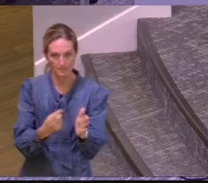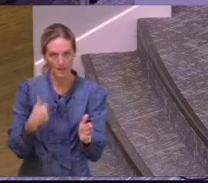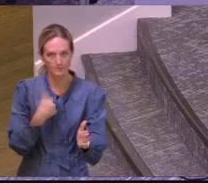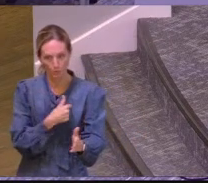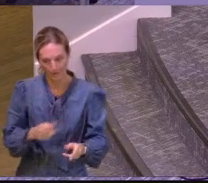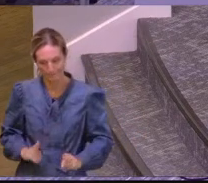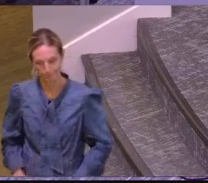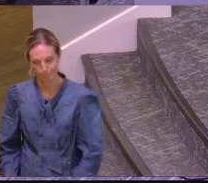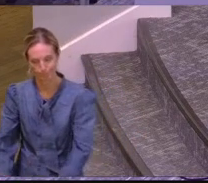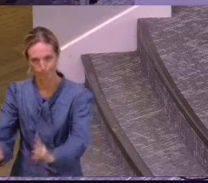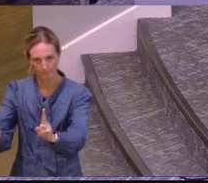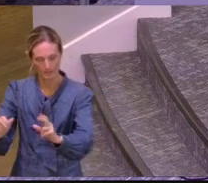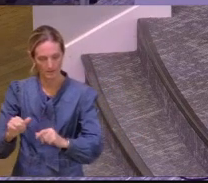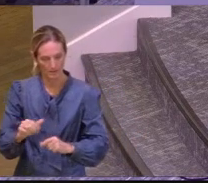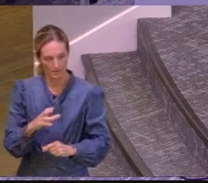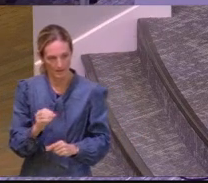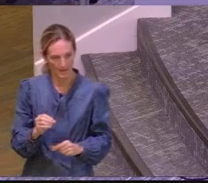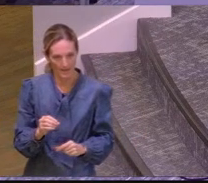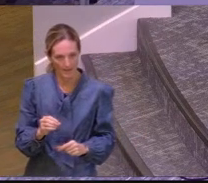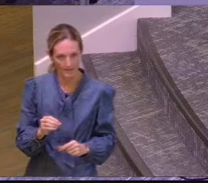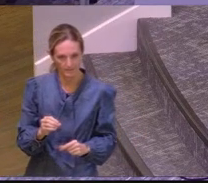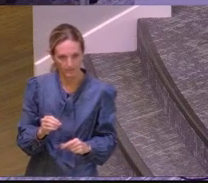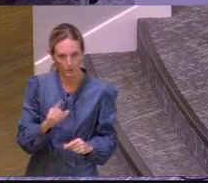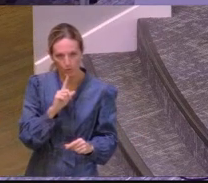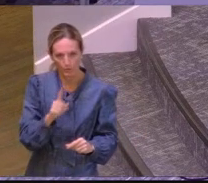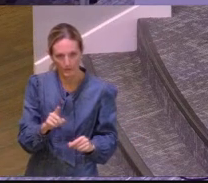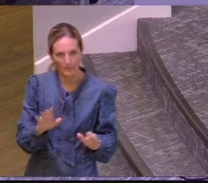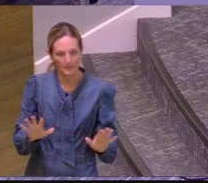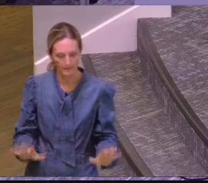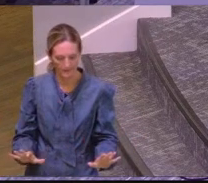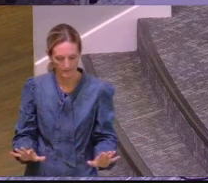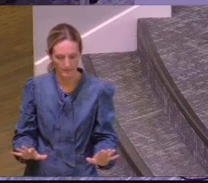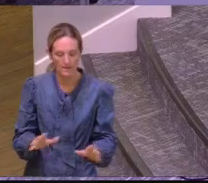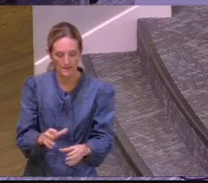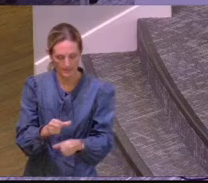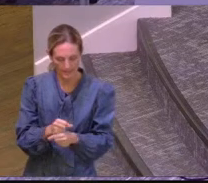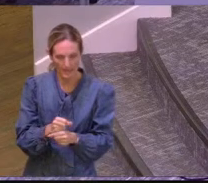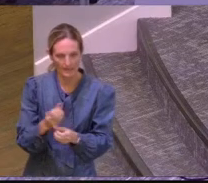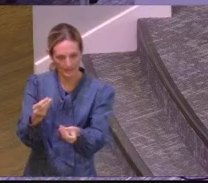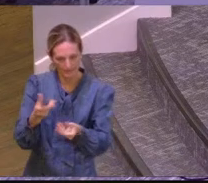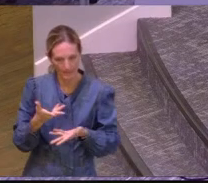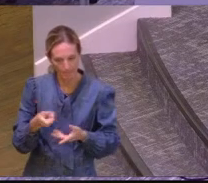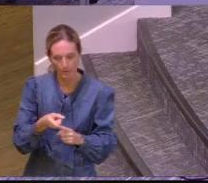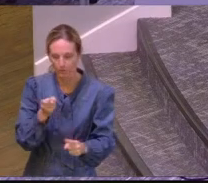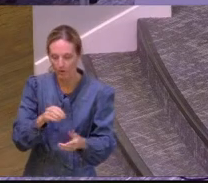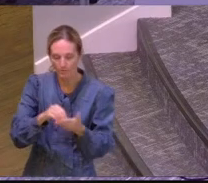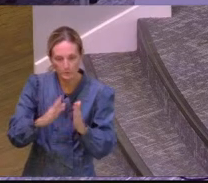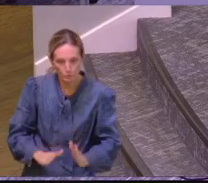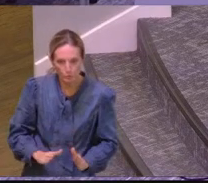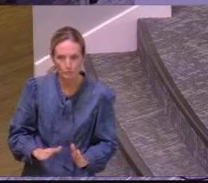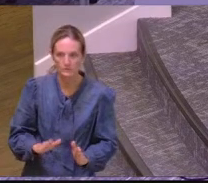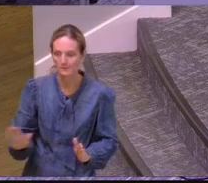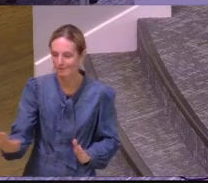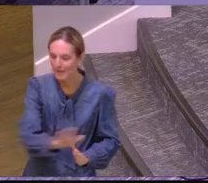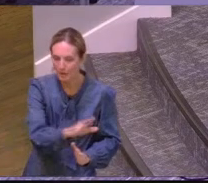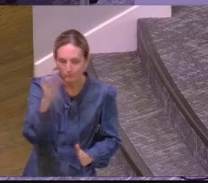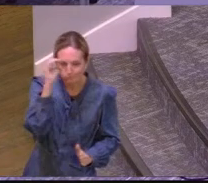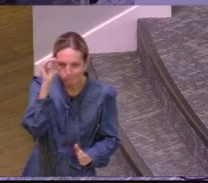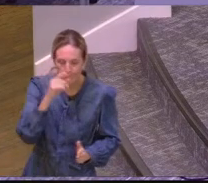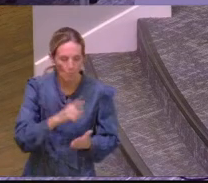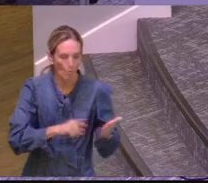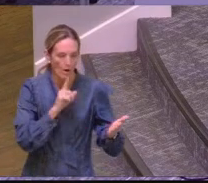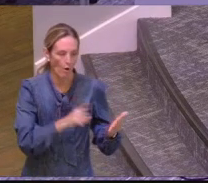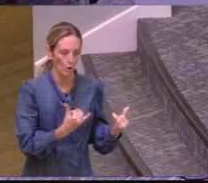too quickly, and so being thoughtful about this, getting that input from students, identifying what current trends